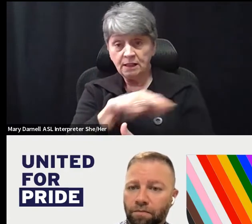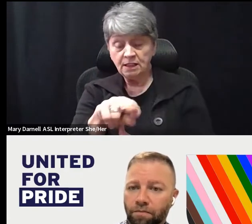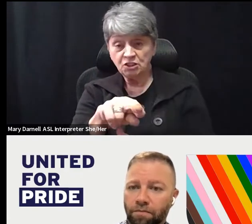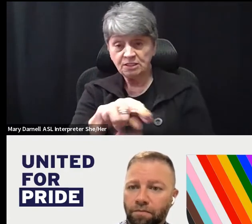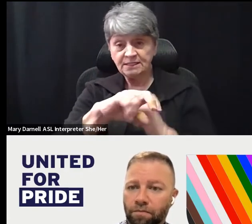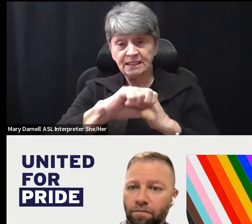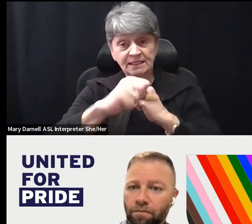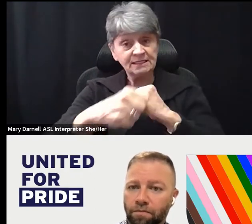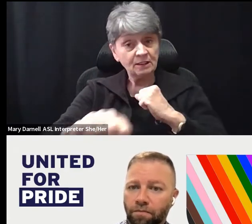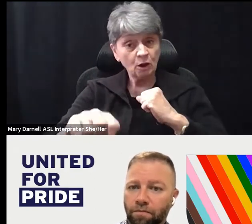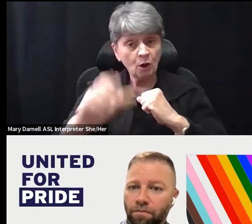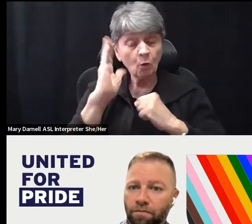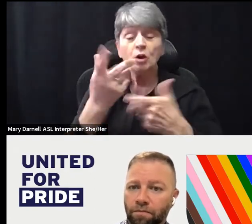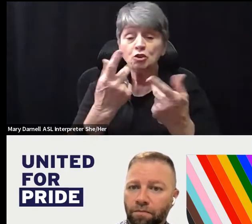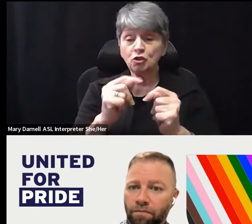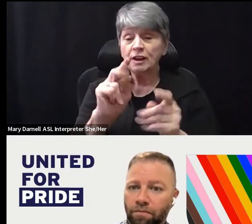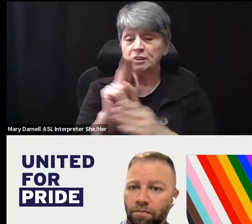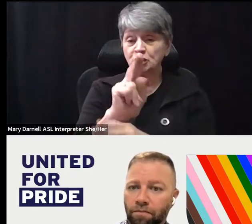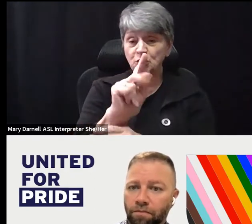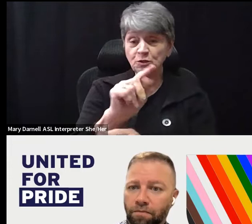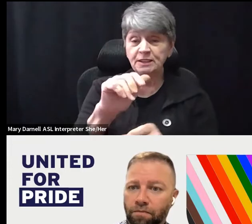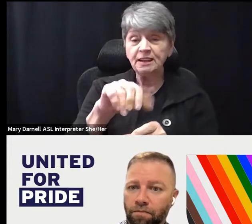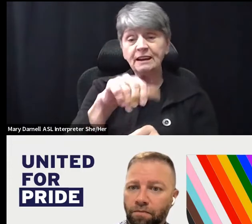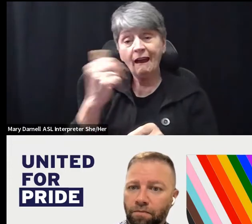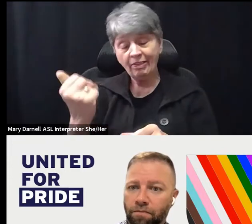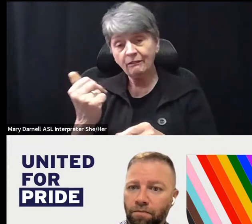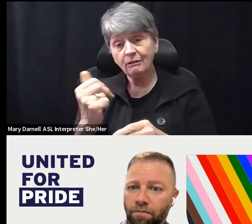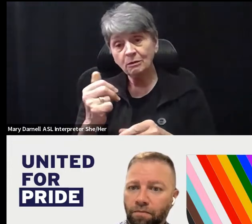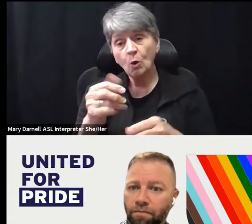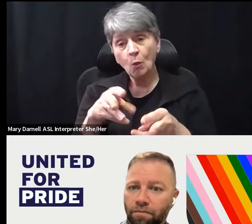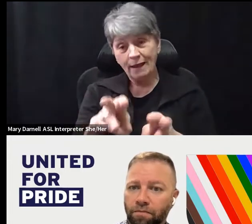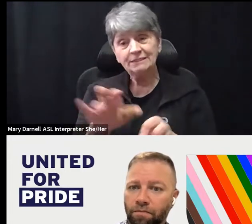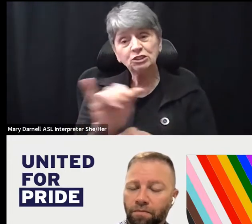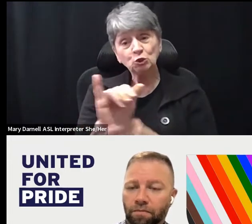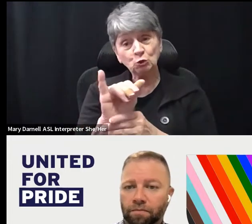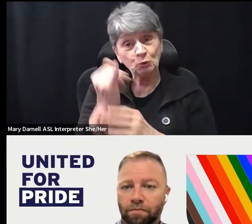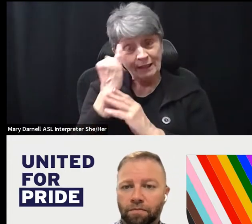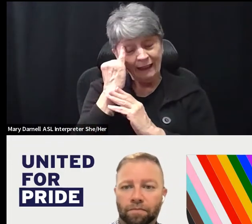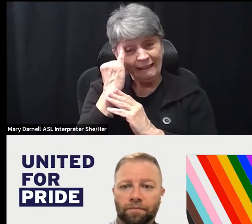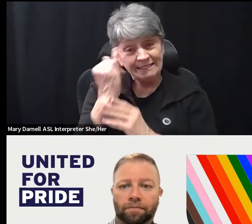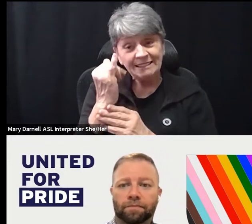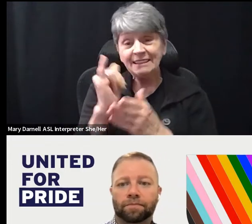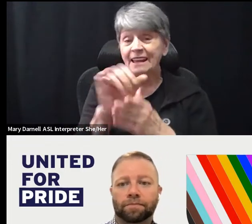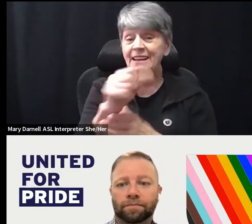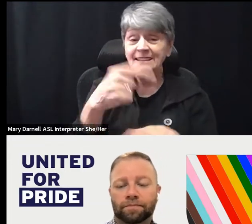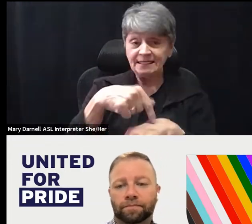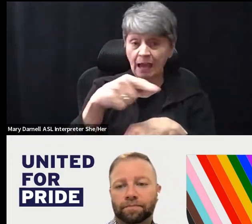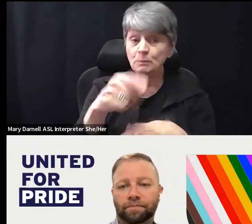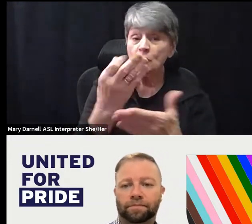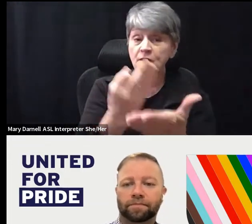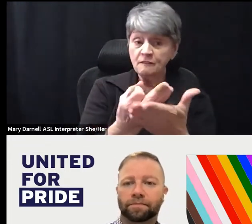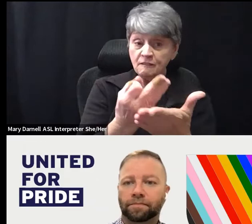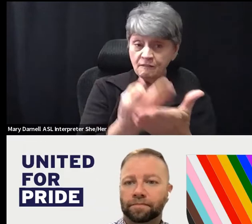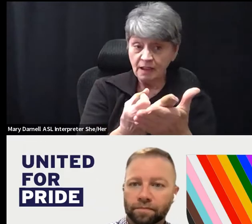going to try and use this decision in other contexts as well. The idea that anytime you fund